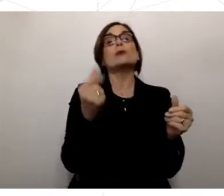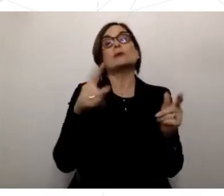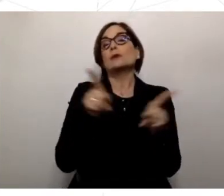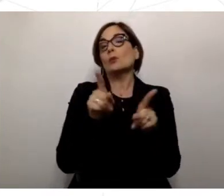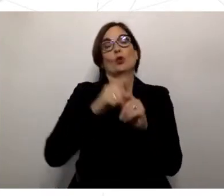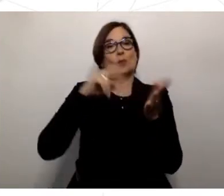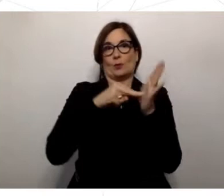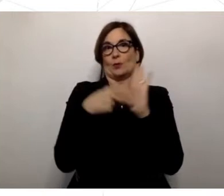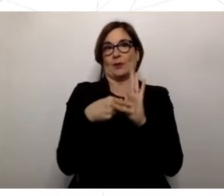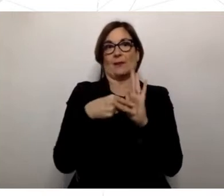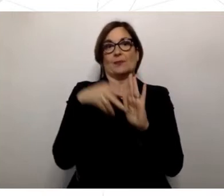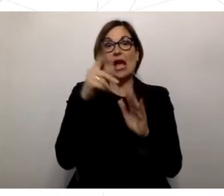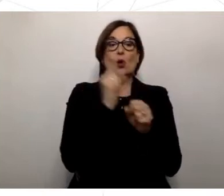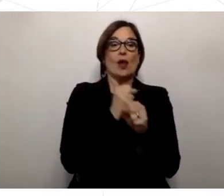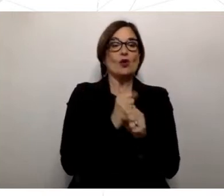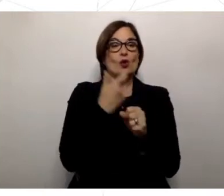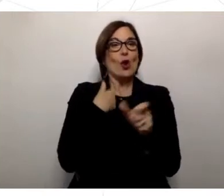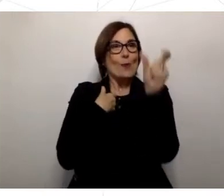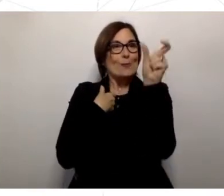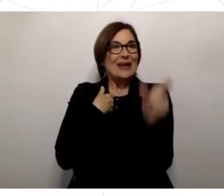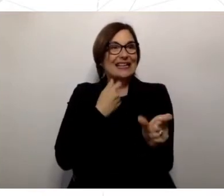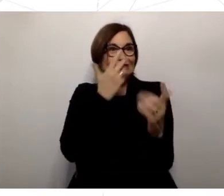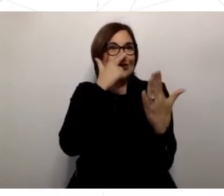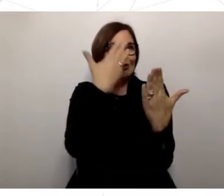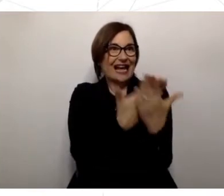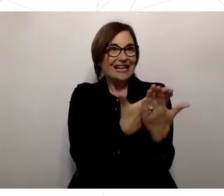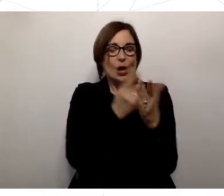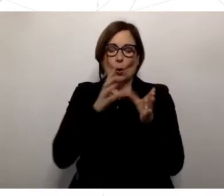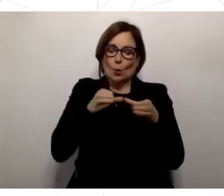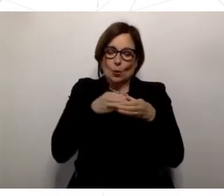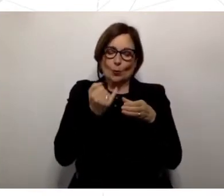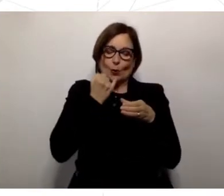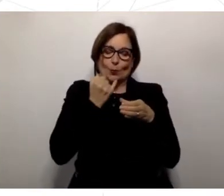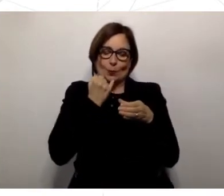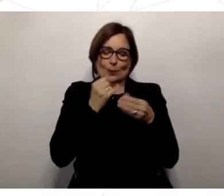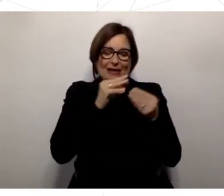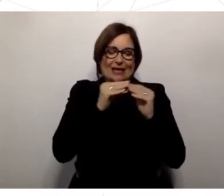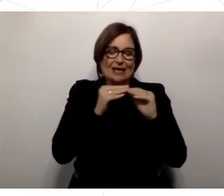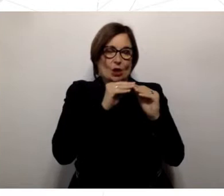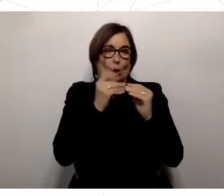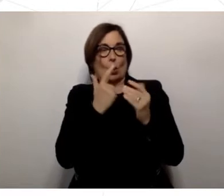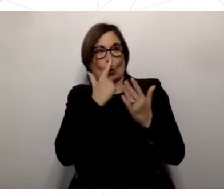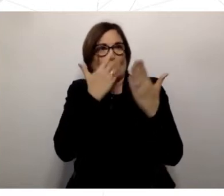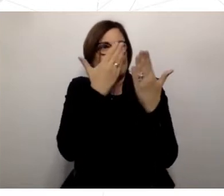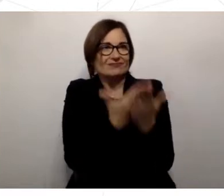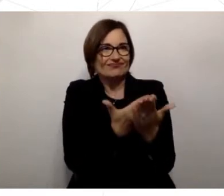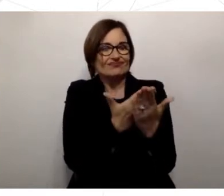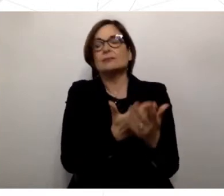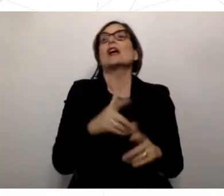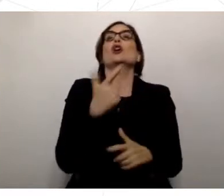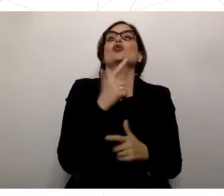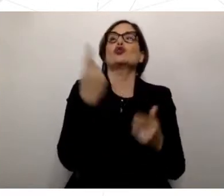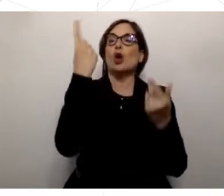is it's custom work, usually by a very small dedicated group of individuals. There's no readily